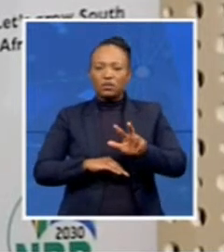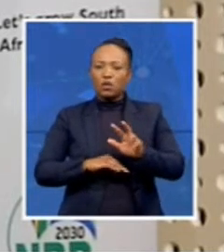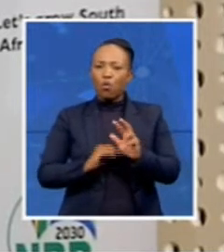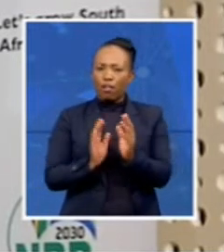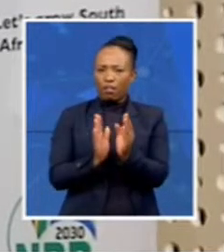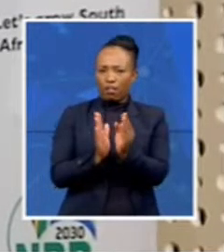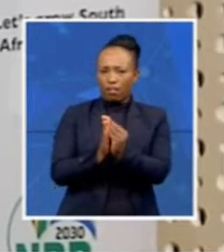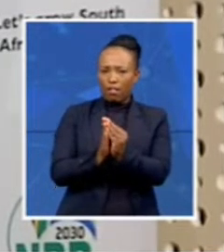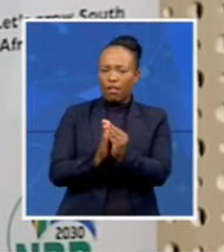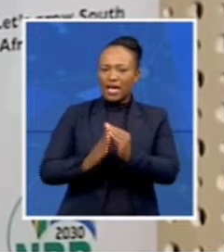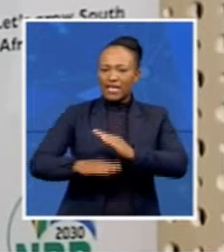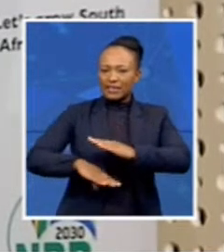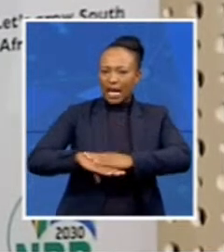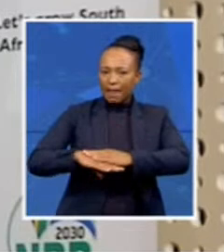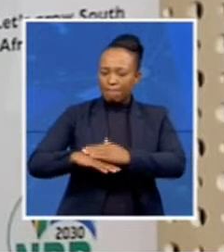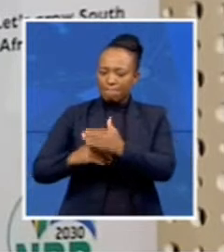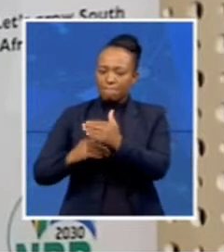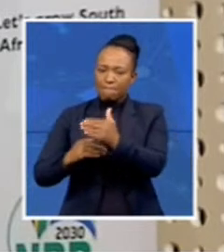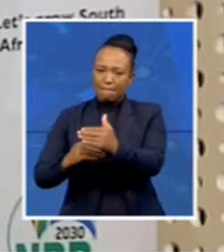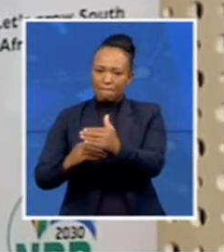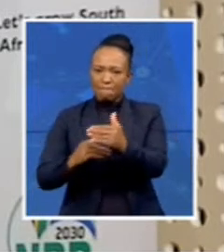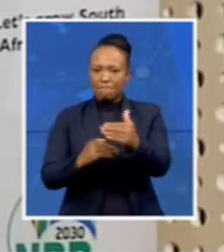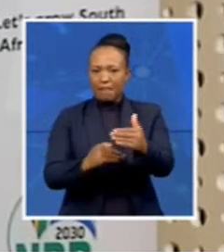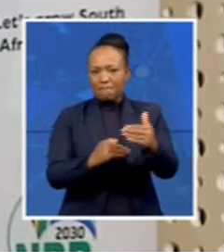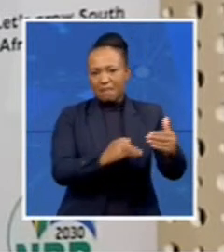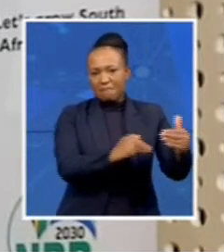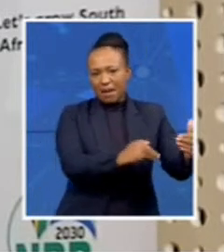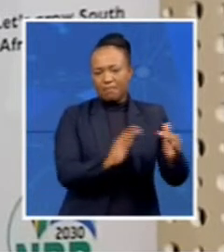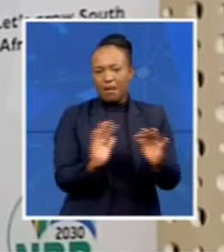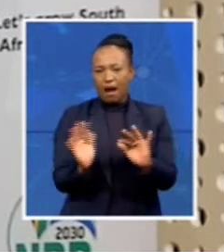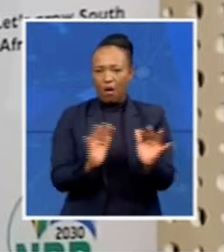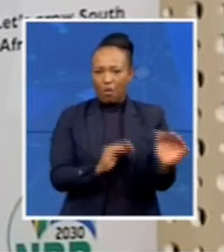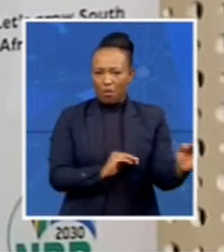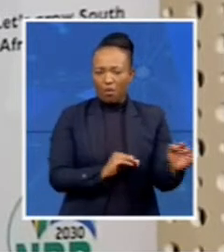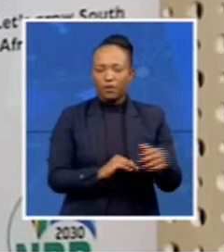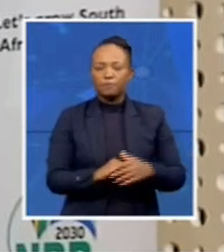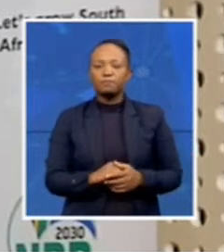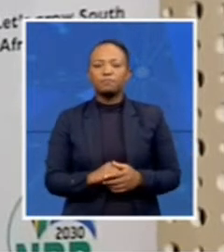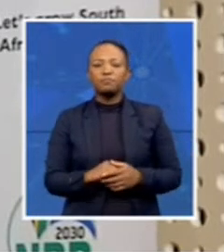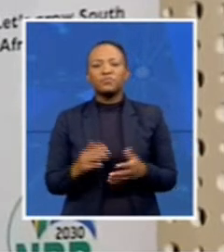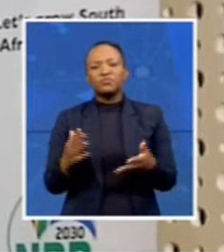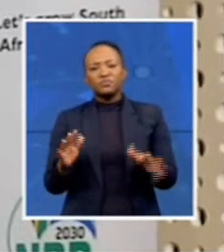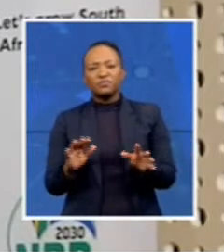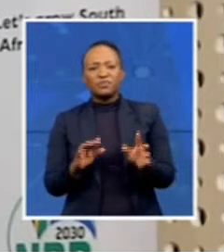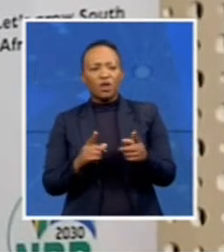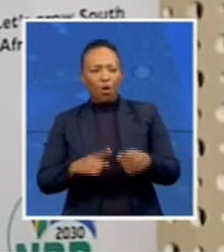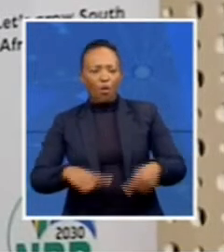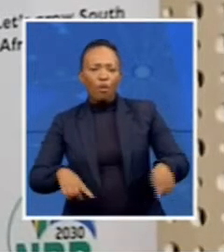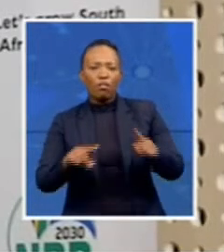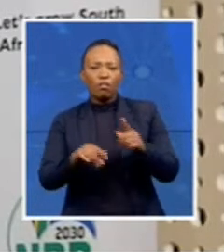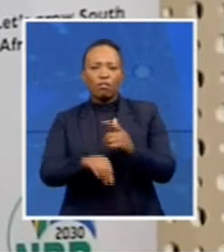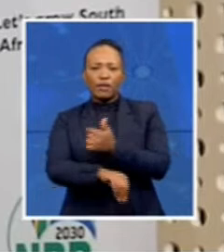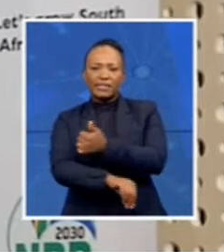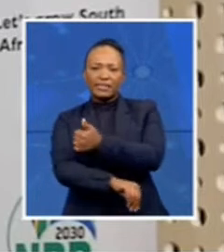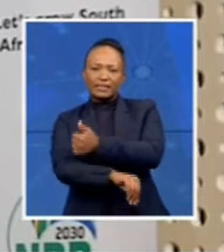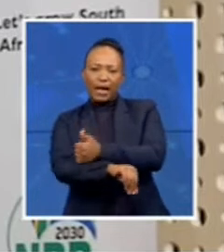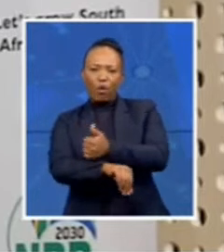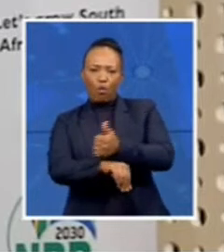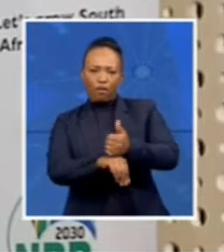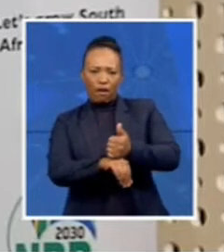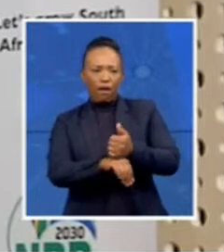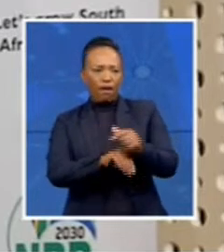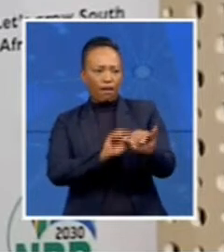and of course all identified stakeholders that we will be working with on